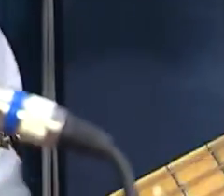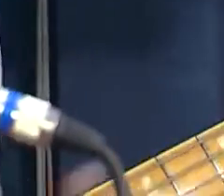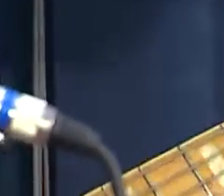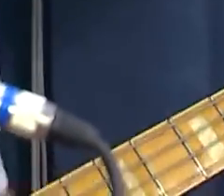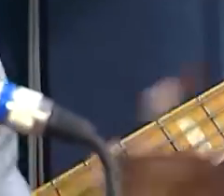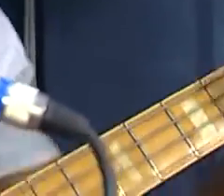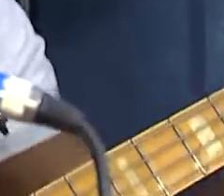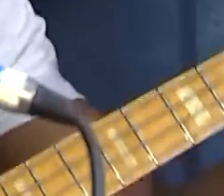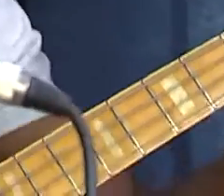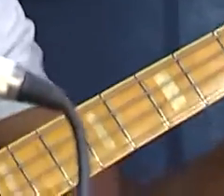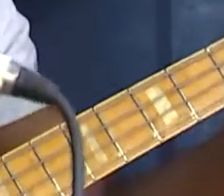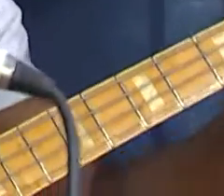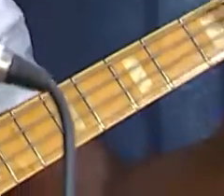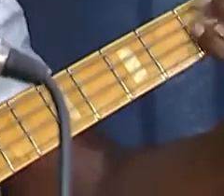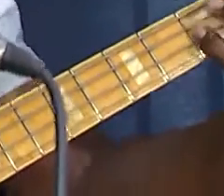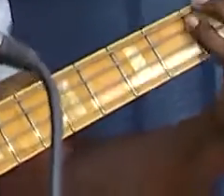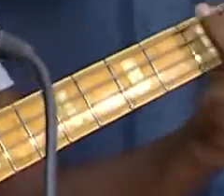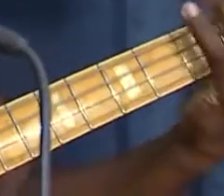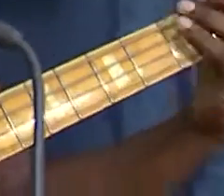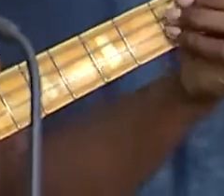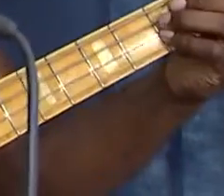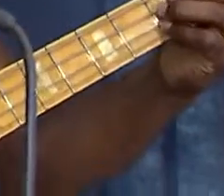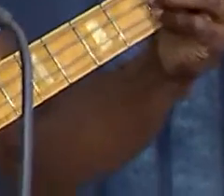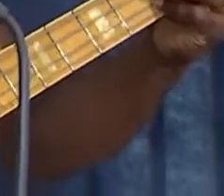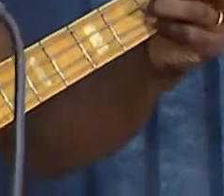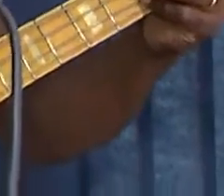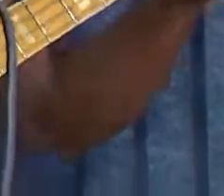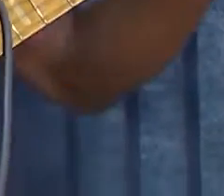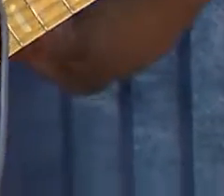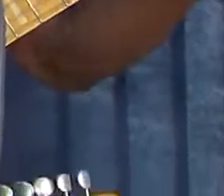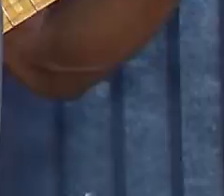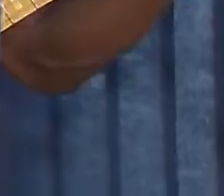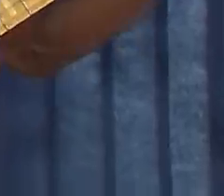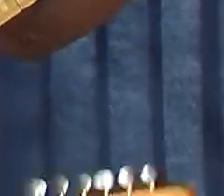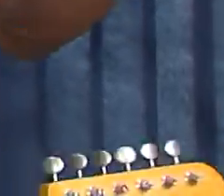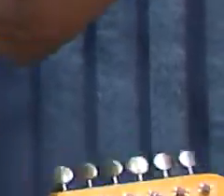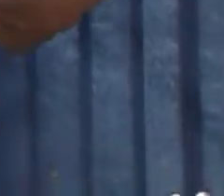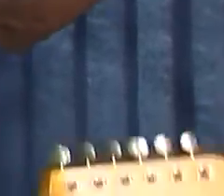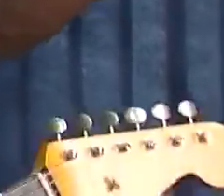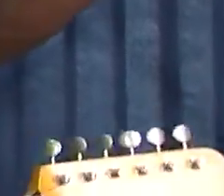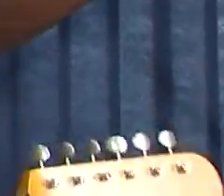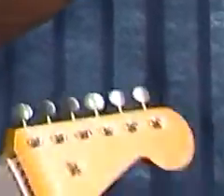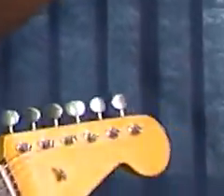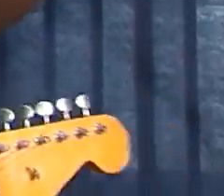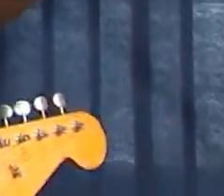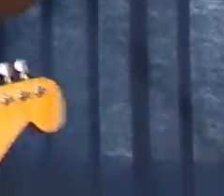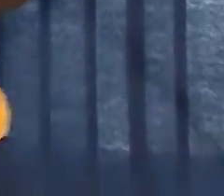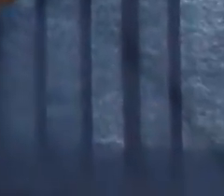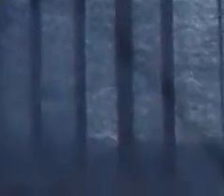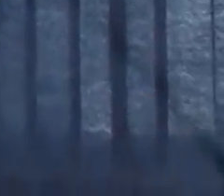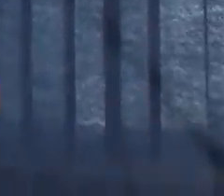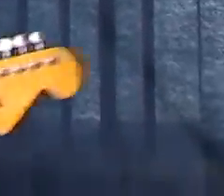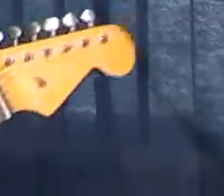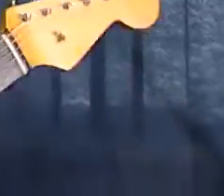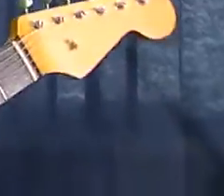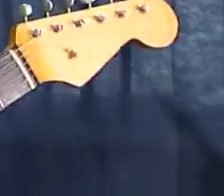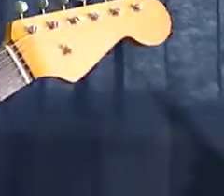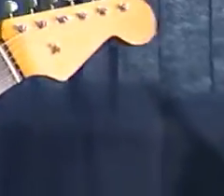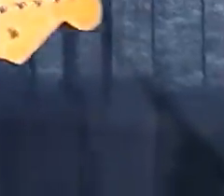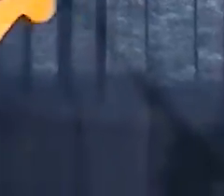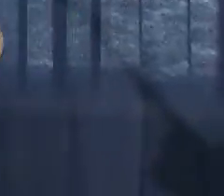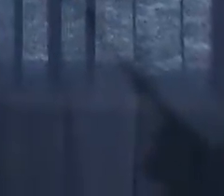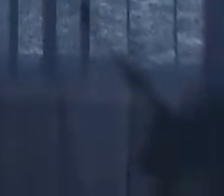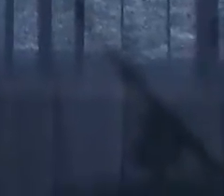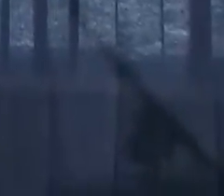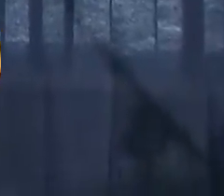Over here for you. I wonder what it is you want me to prove. Am I too